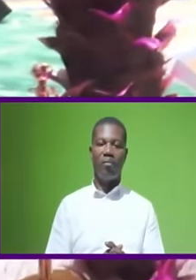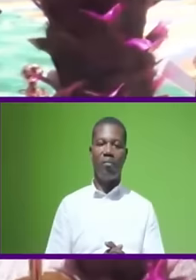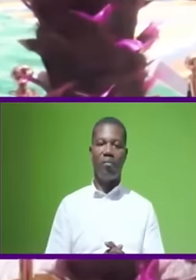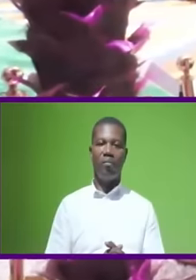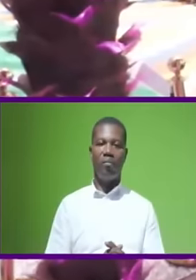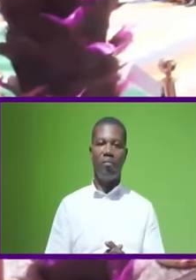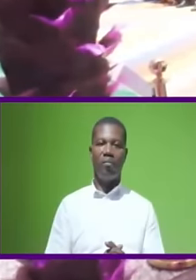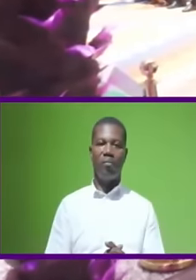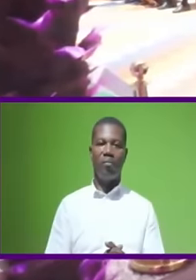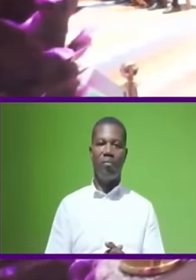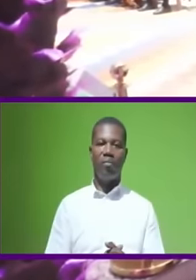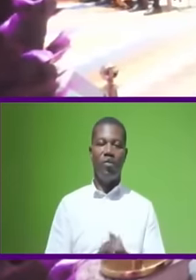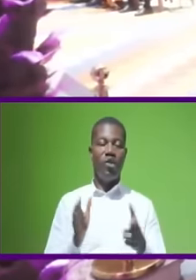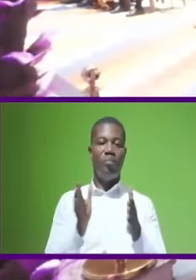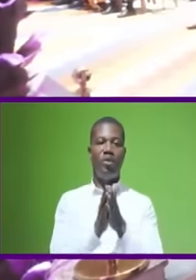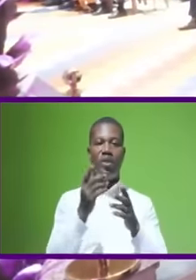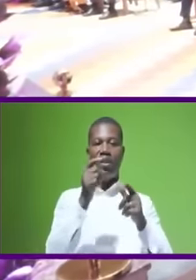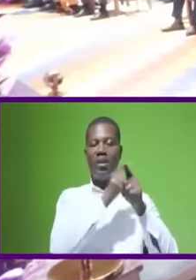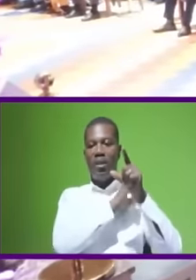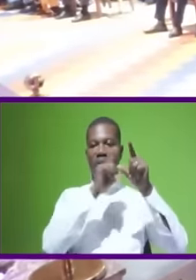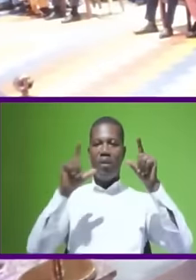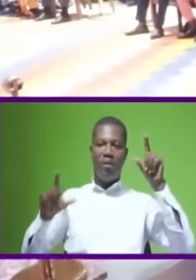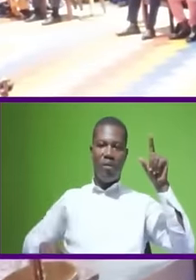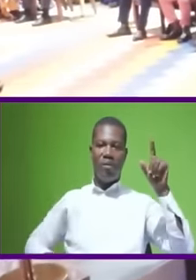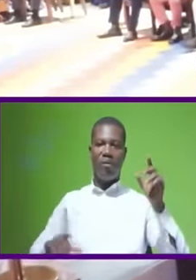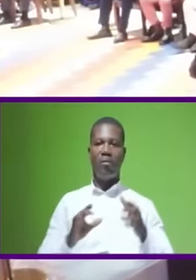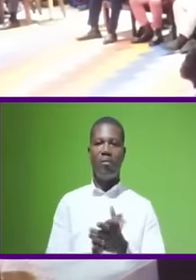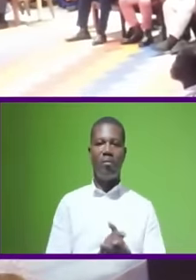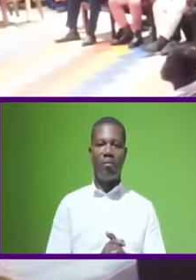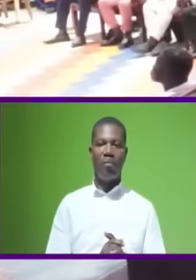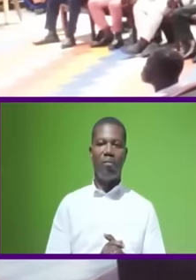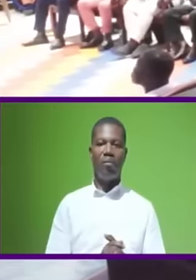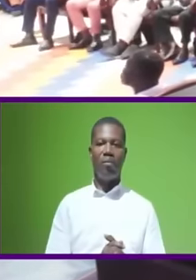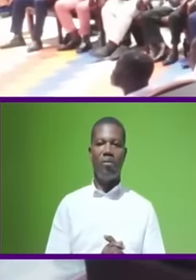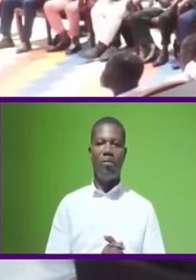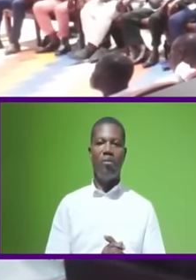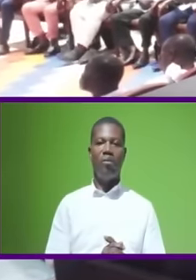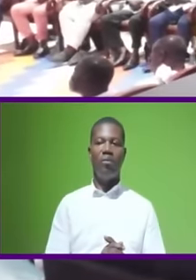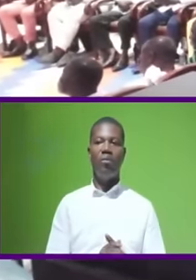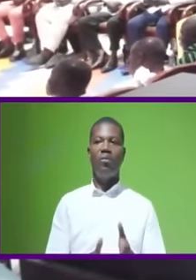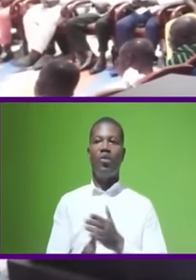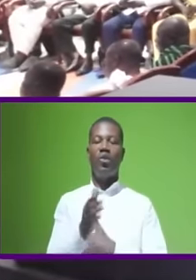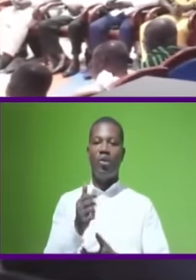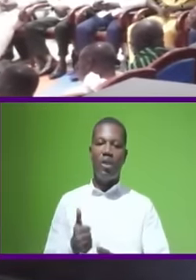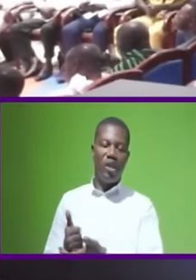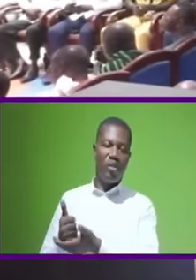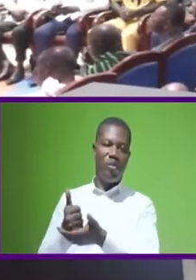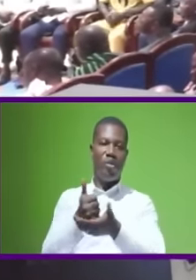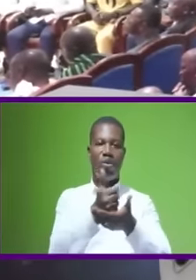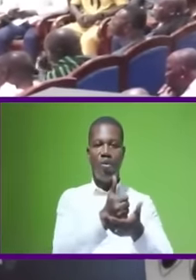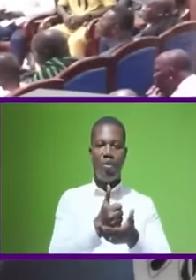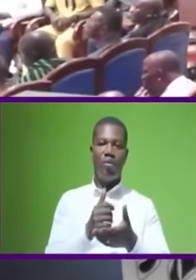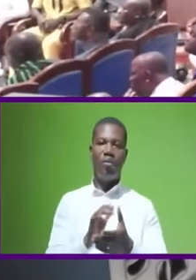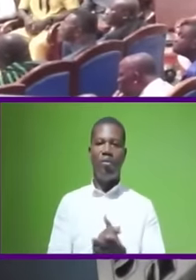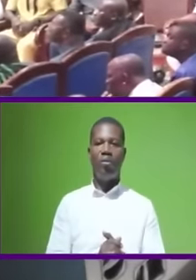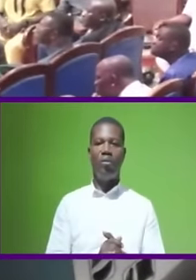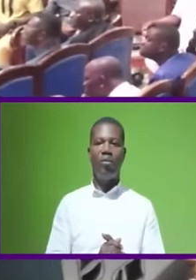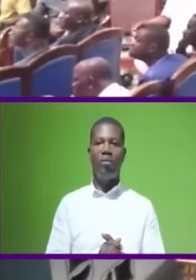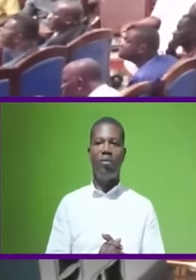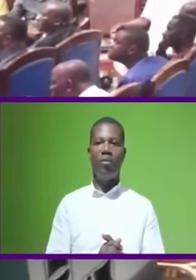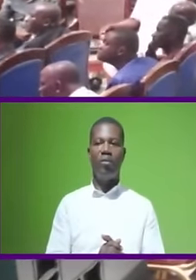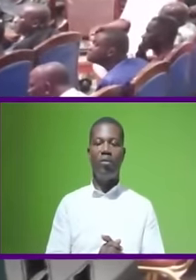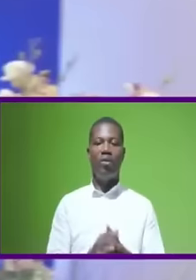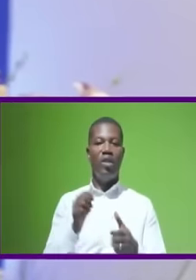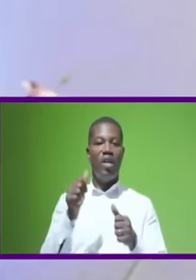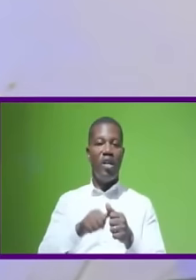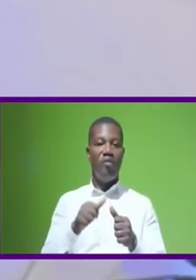stealing. Praise the Lord. Hallelujah. Yamenka, Yenyan Ahom. Amen. Silver Bianin